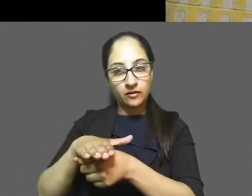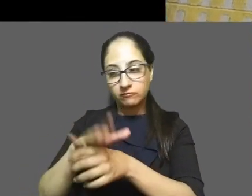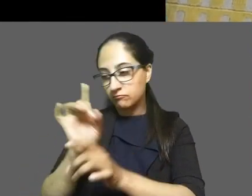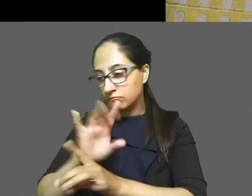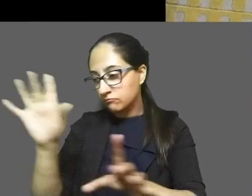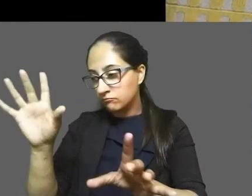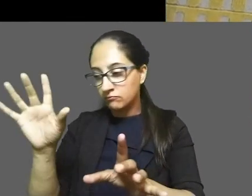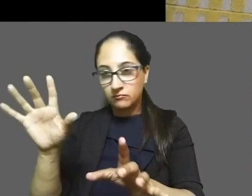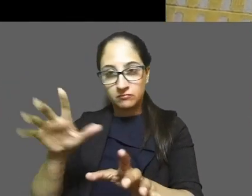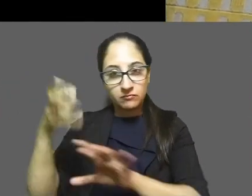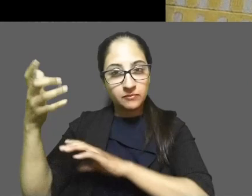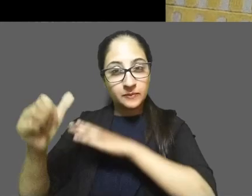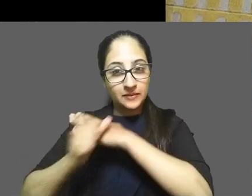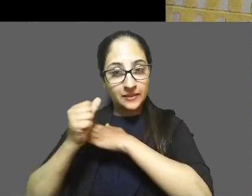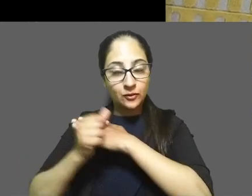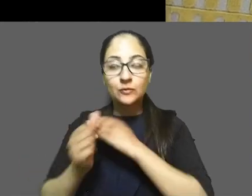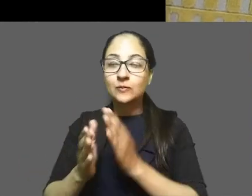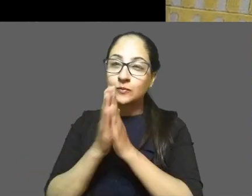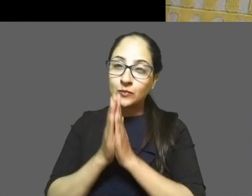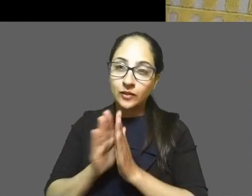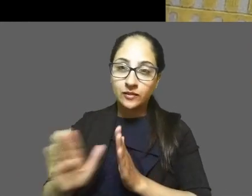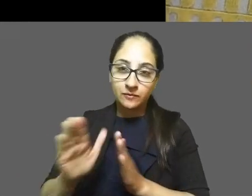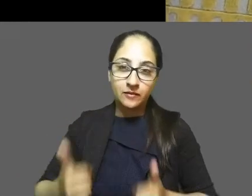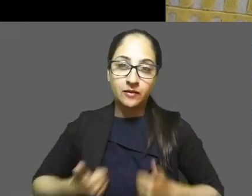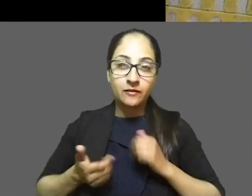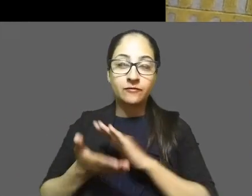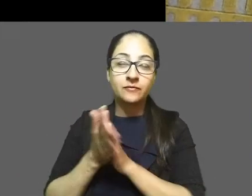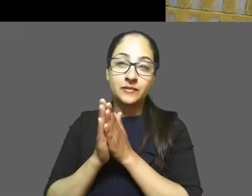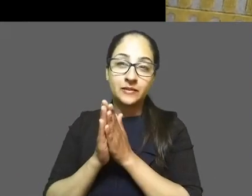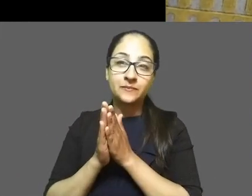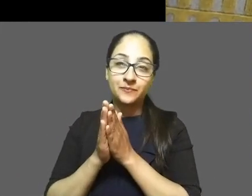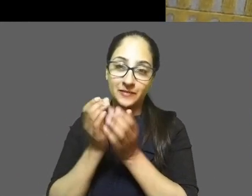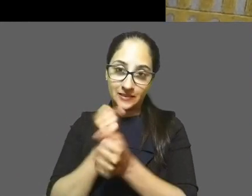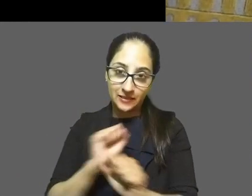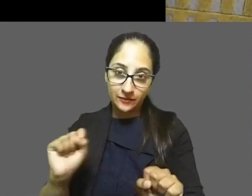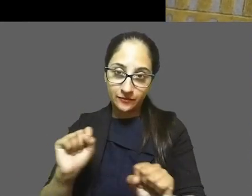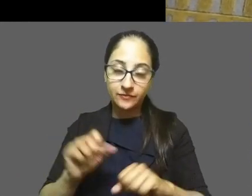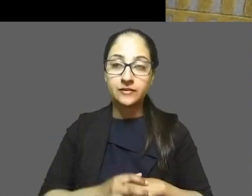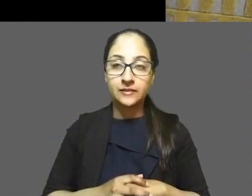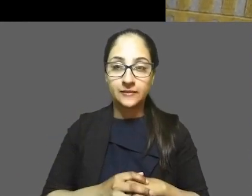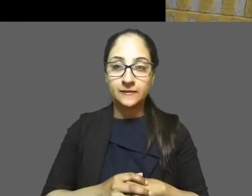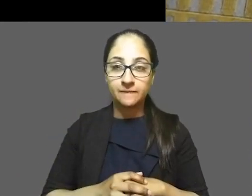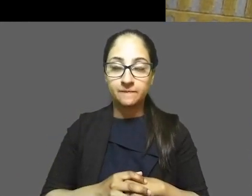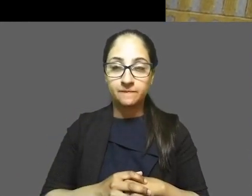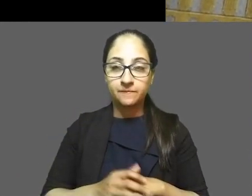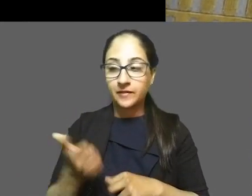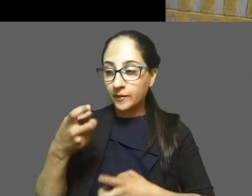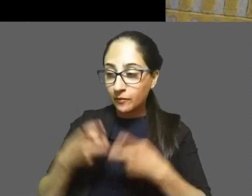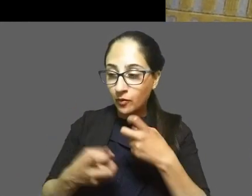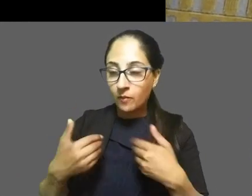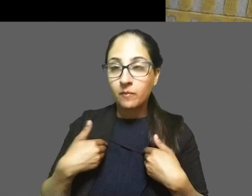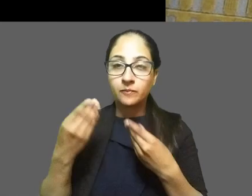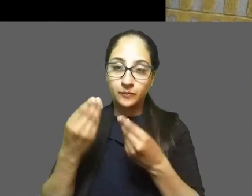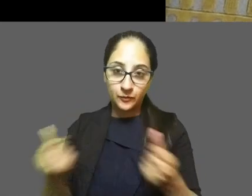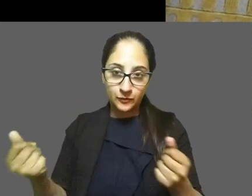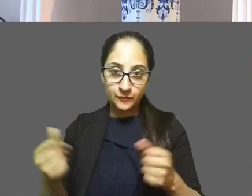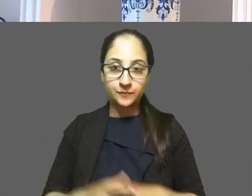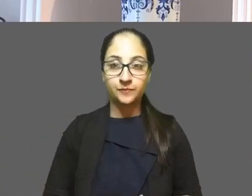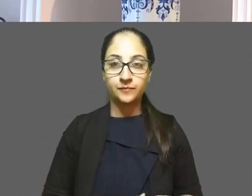and safety of all those, wherever they may be, who are suffering or facing calamity, and for their Mushkil